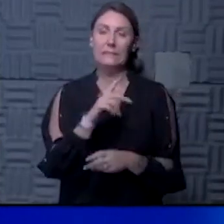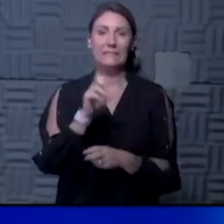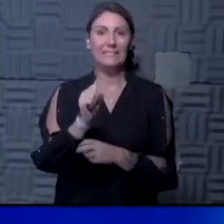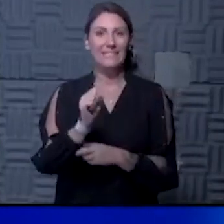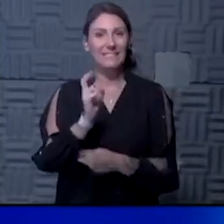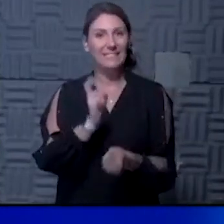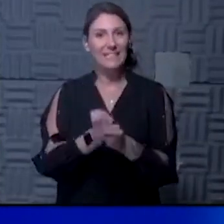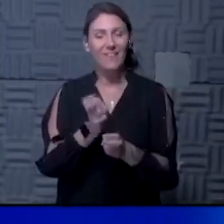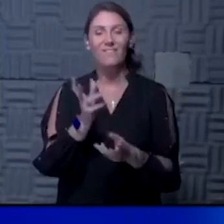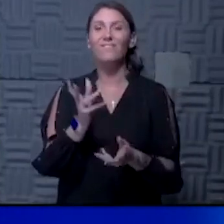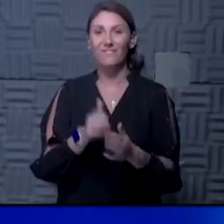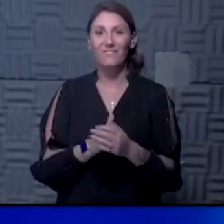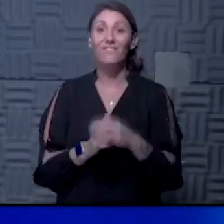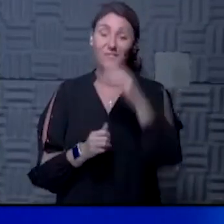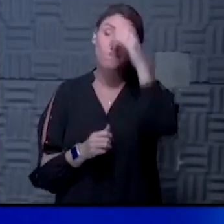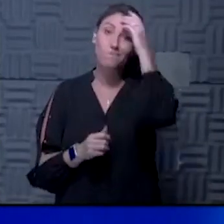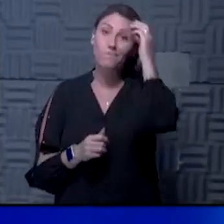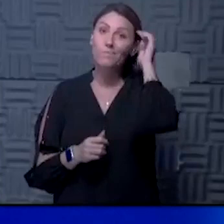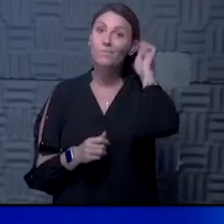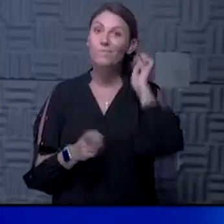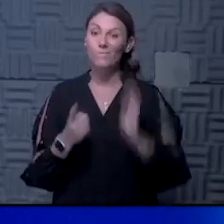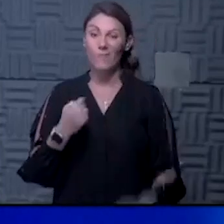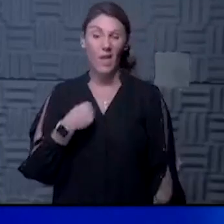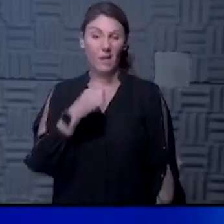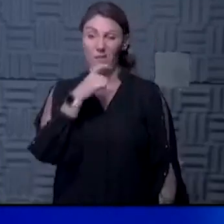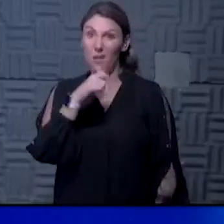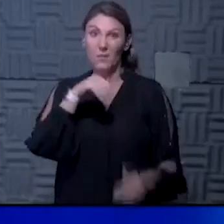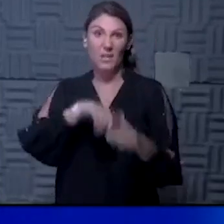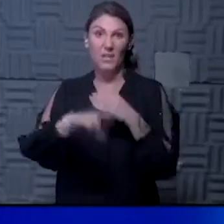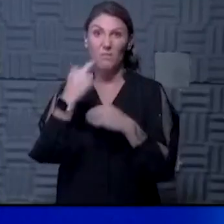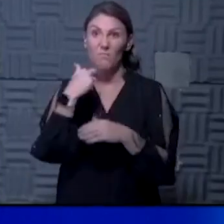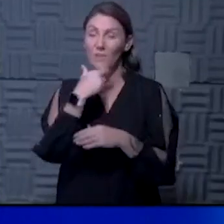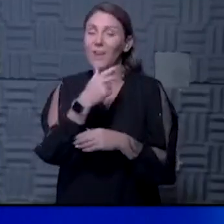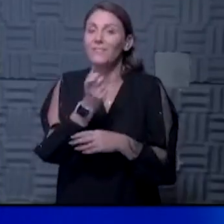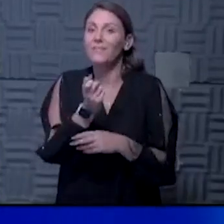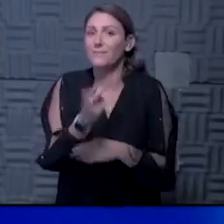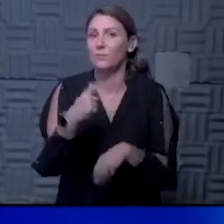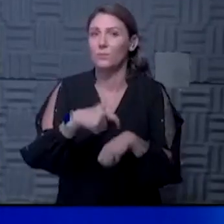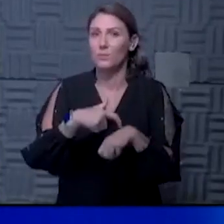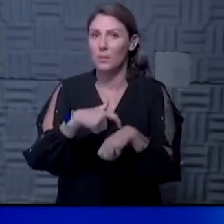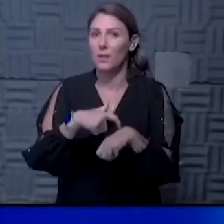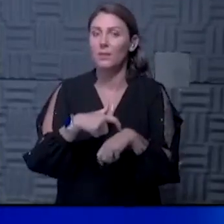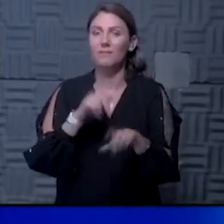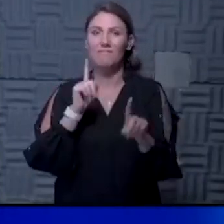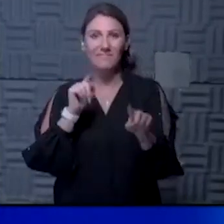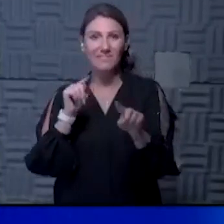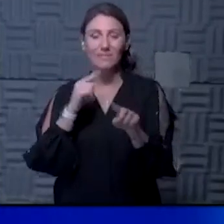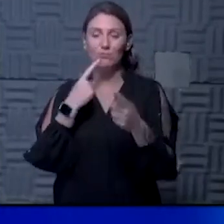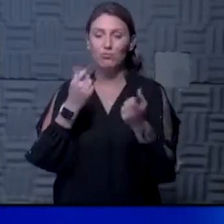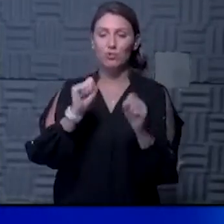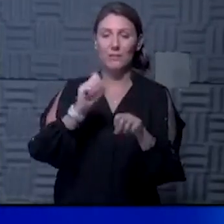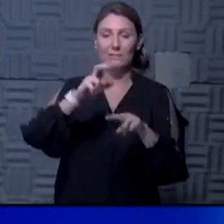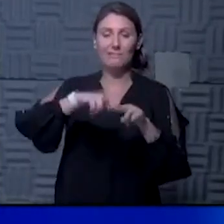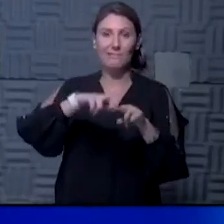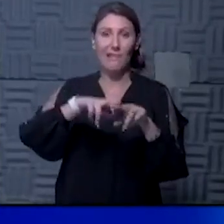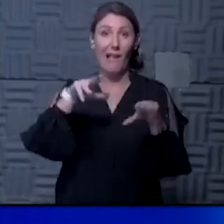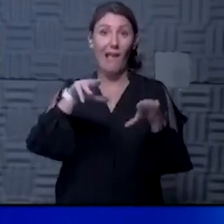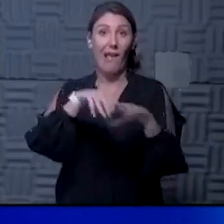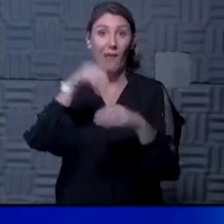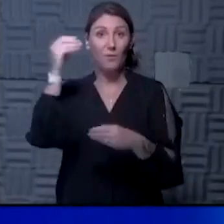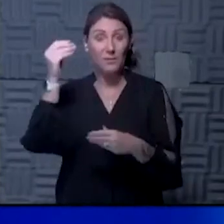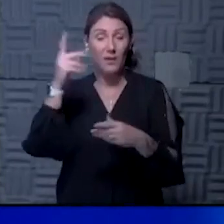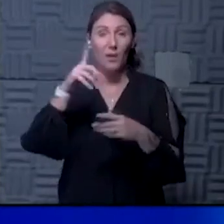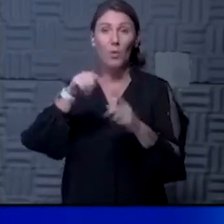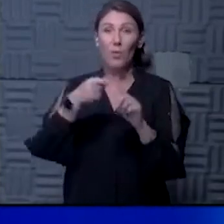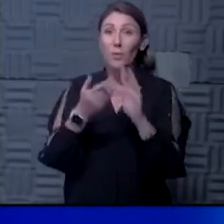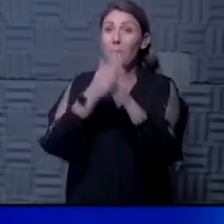Hawk. I have not been into a lot of restaurants yet. I've been a couple of times. Do try to sit outside as the weather gets